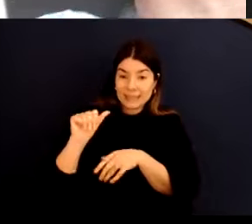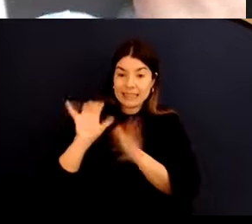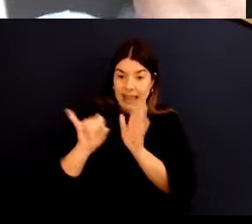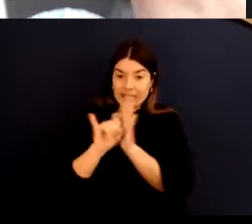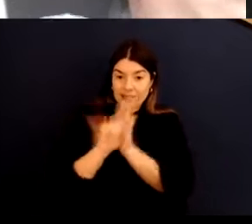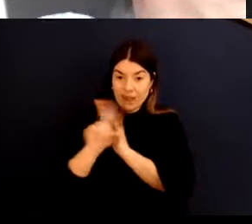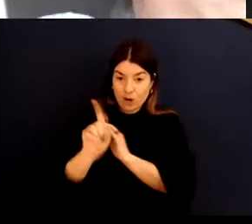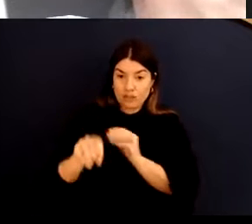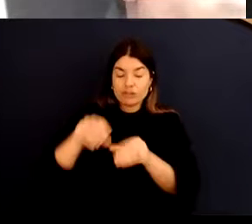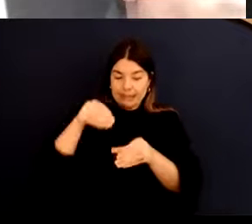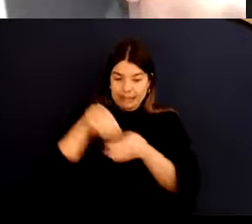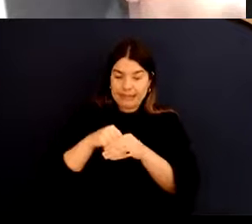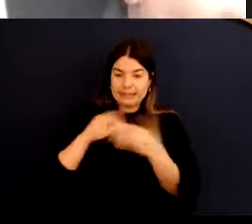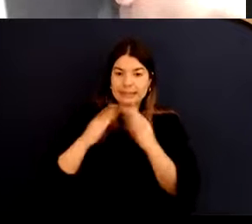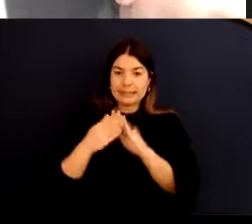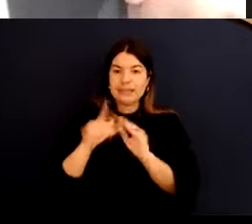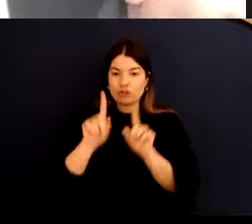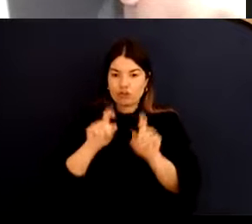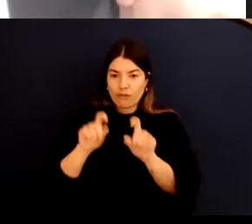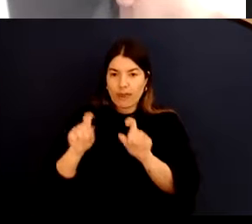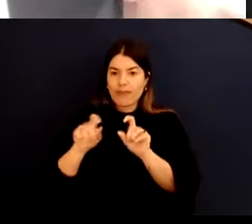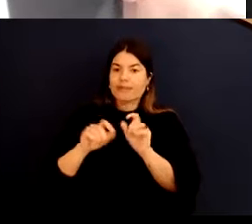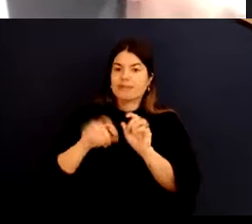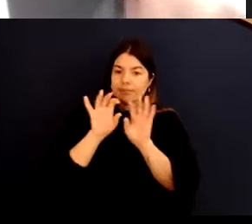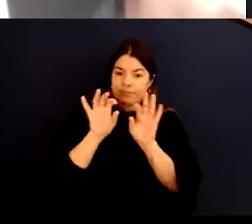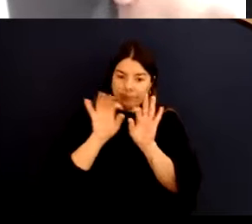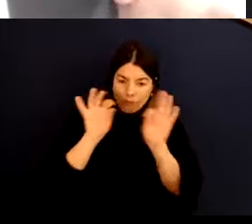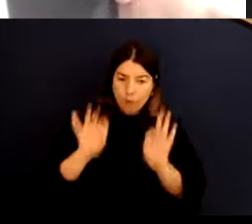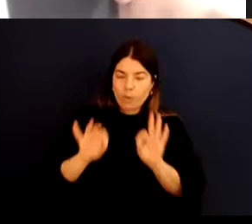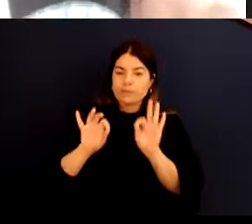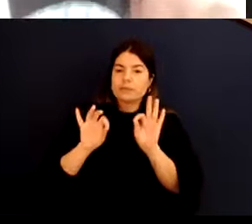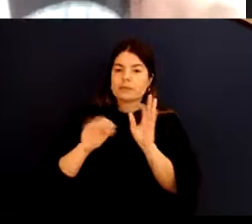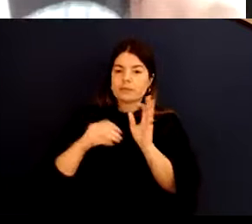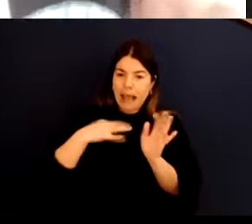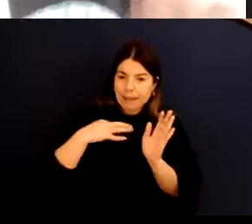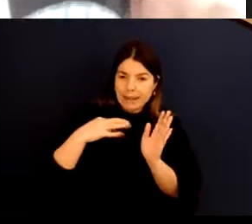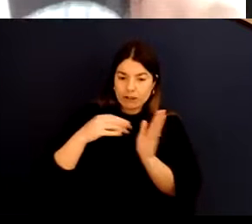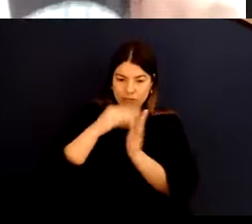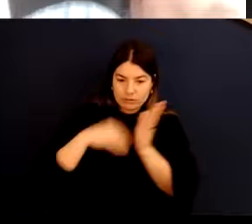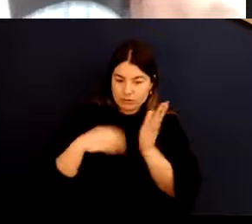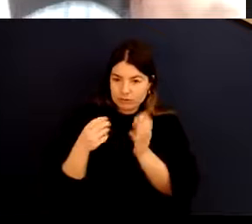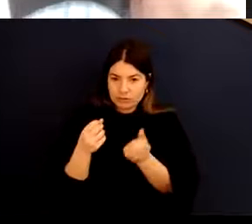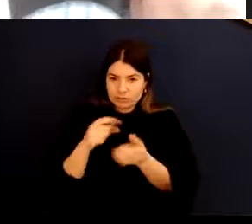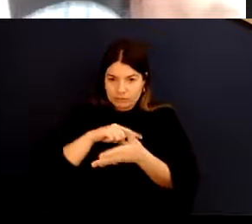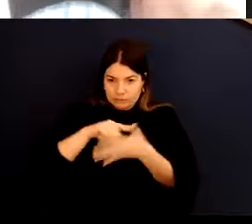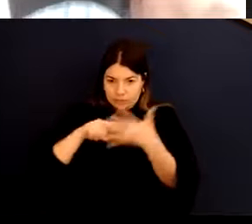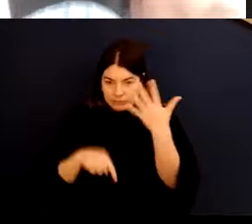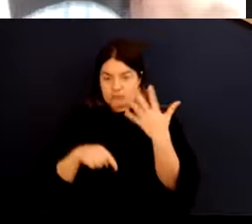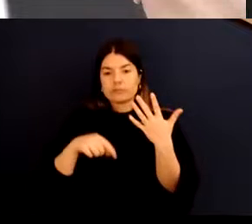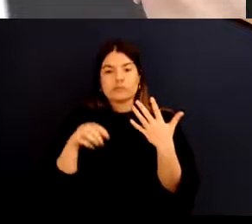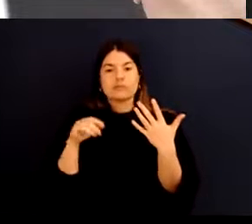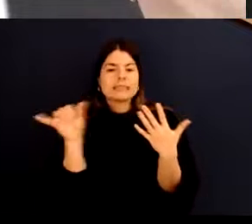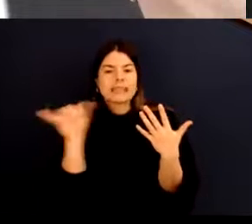surveys, applications, and other forms where other optional demographic questions, as in race, ethnicity, age,